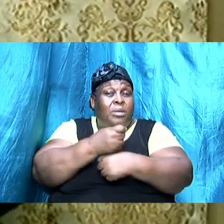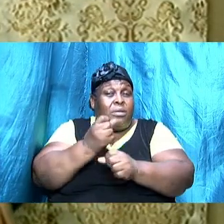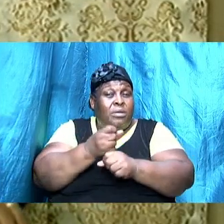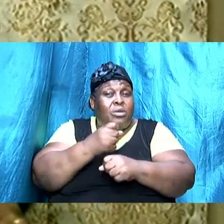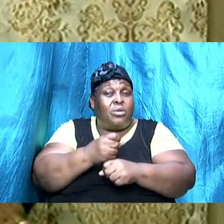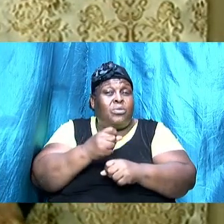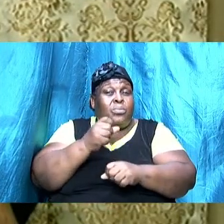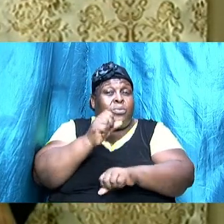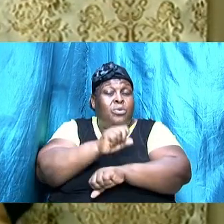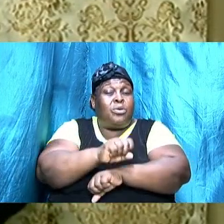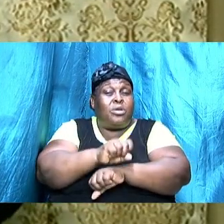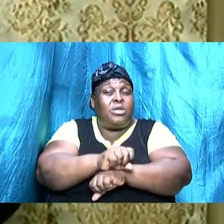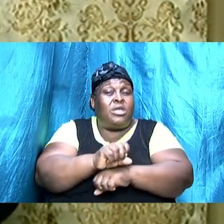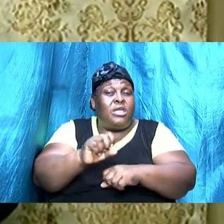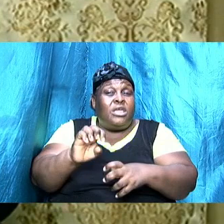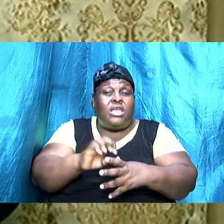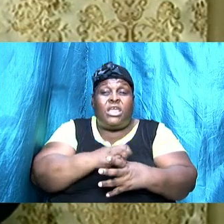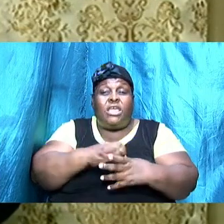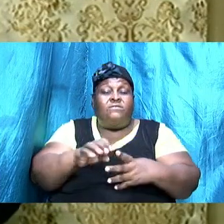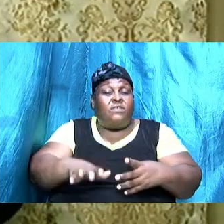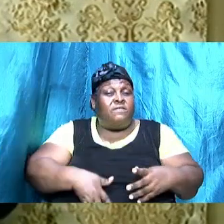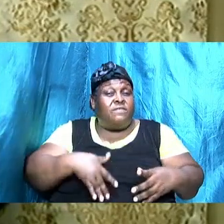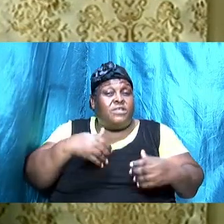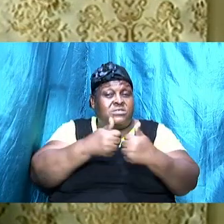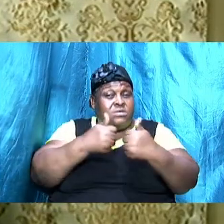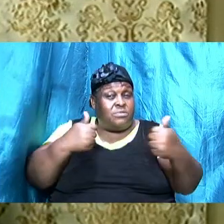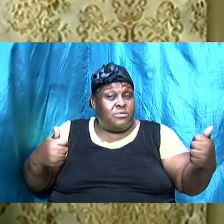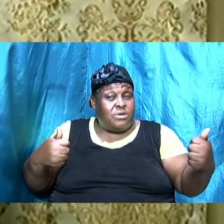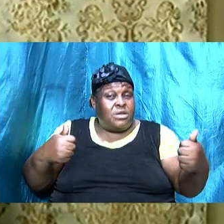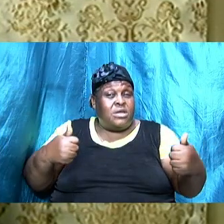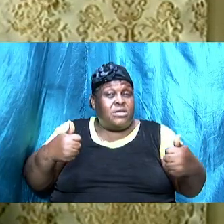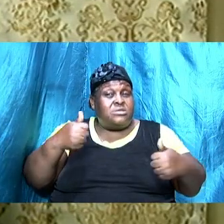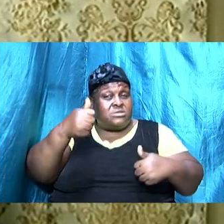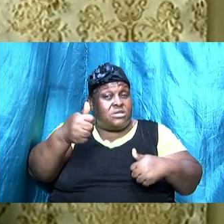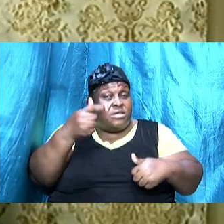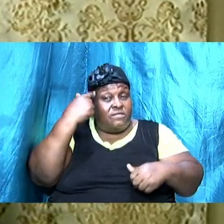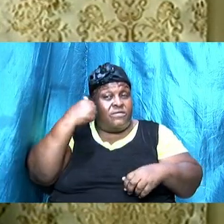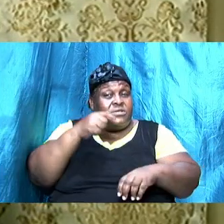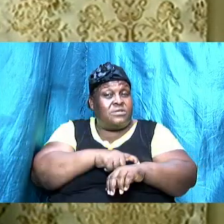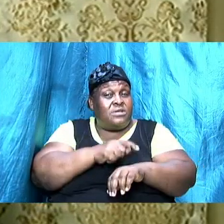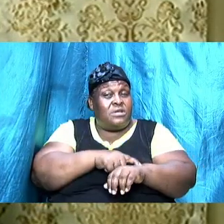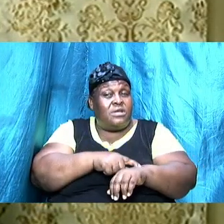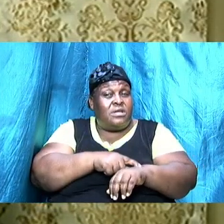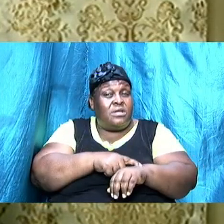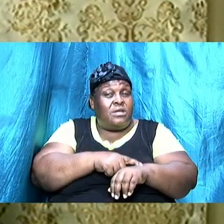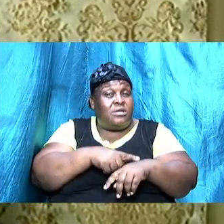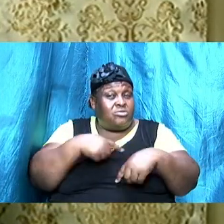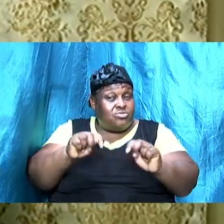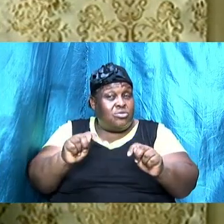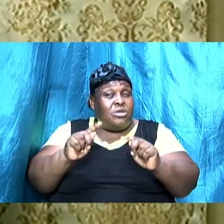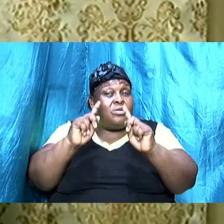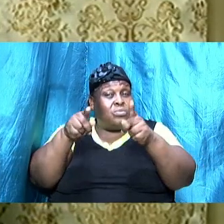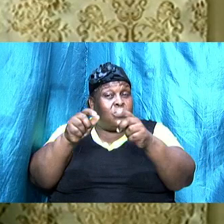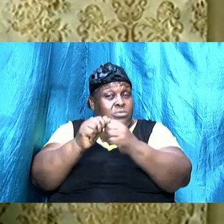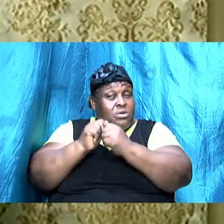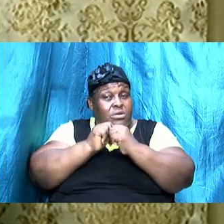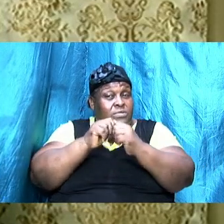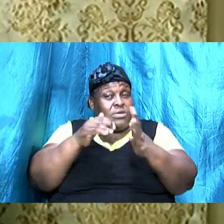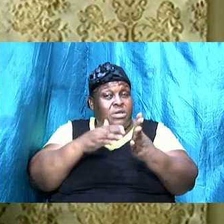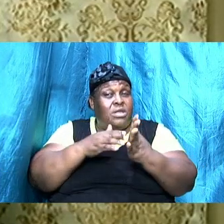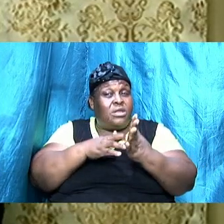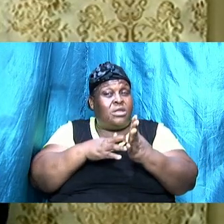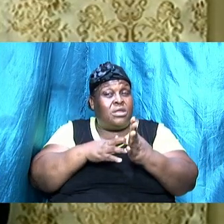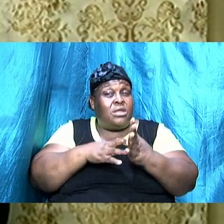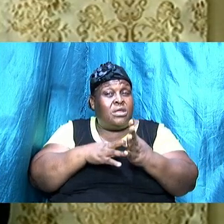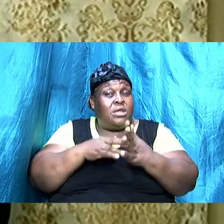you want to separate yourself for a while and then try to get back, fine. But in any case,